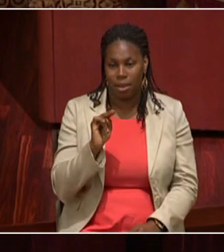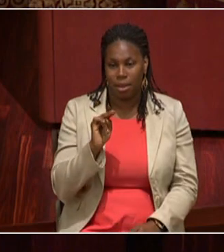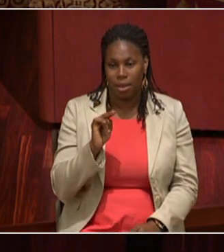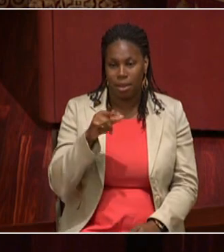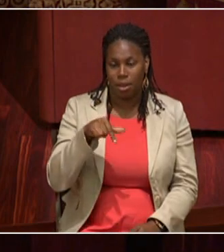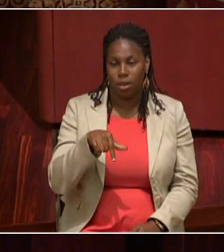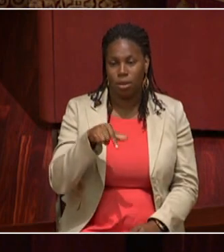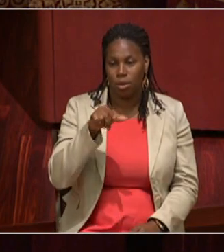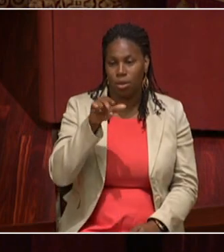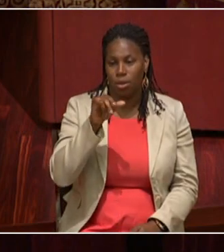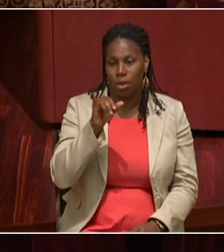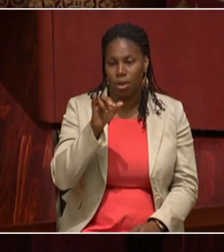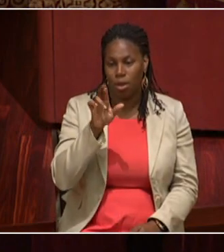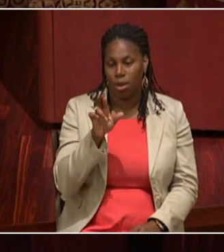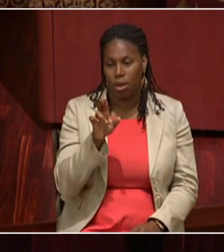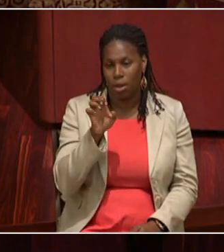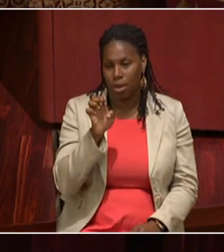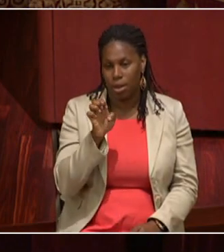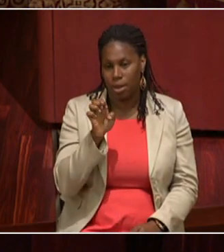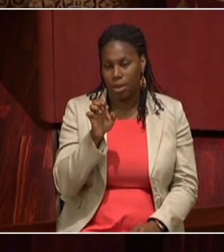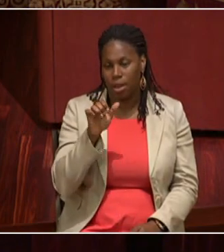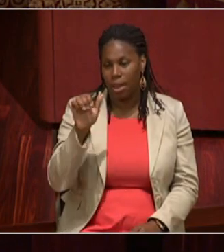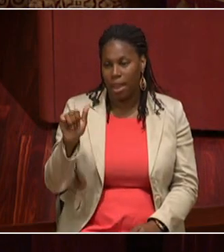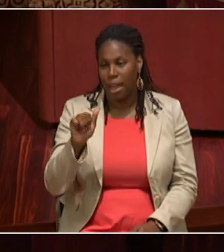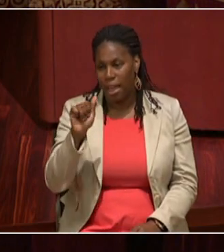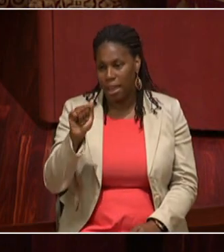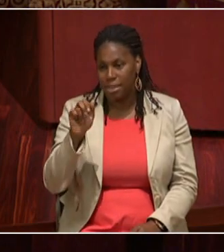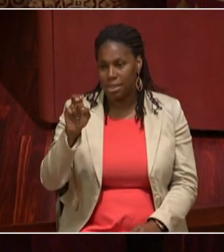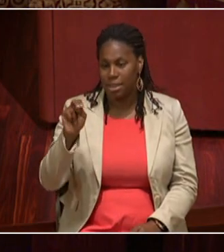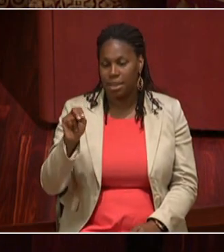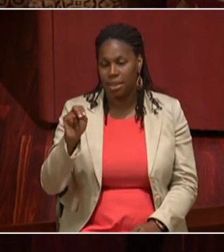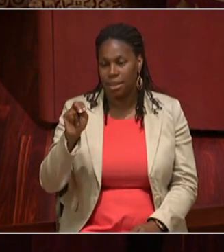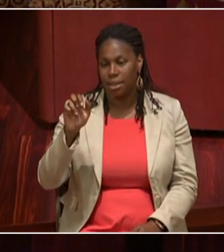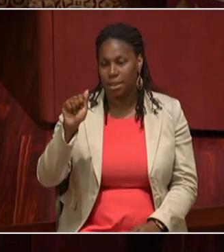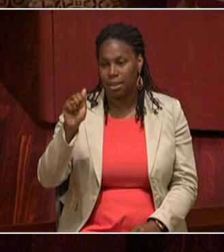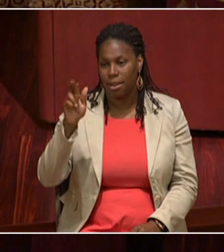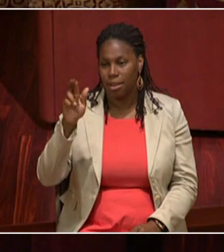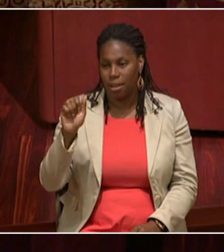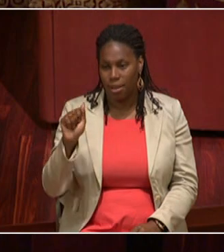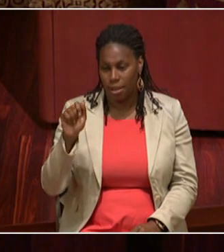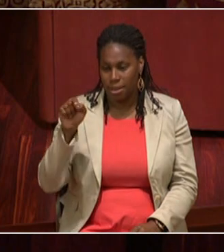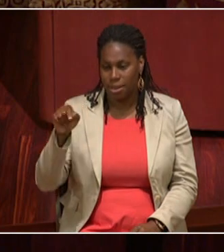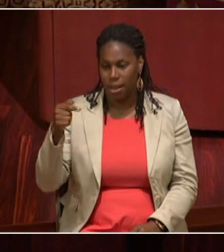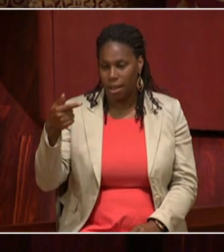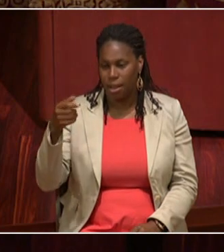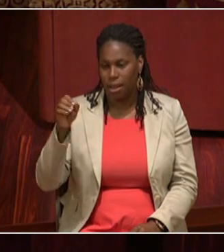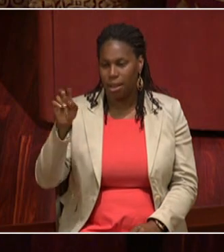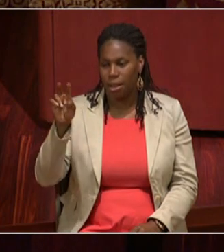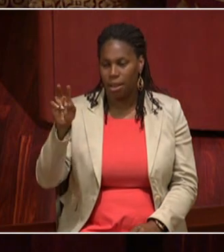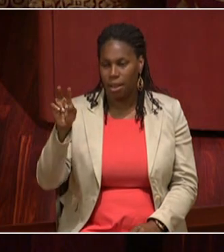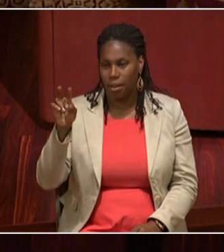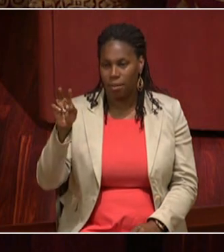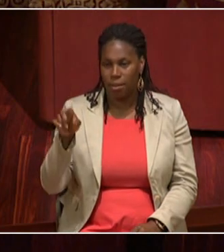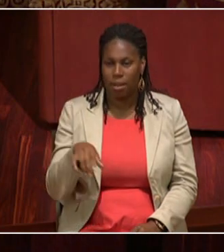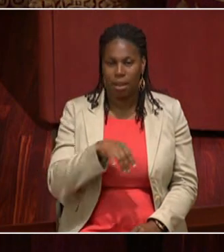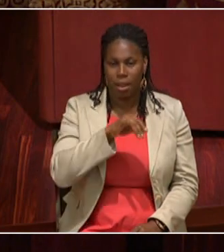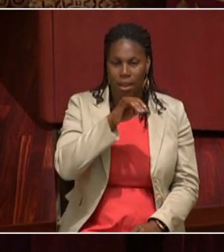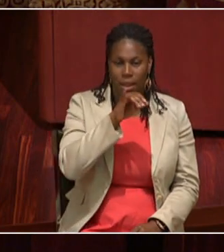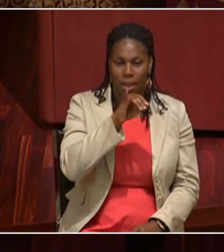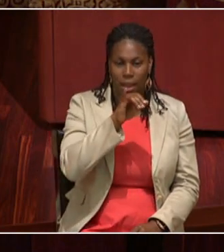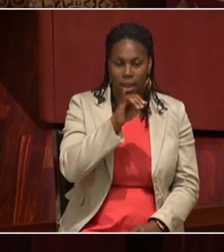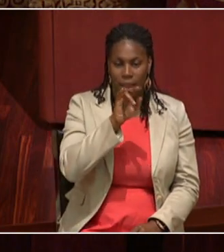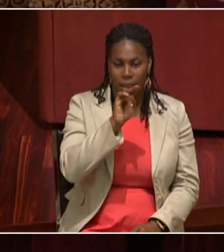Nancy, QUIRE at N as in Nancy, ARA.gov.